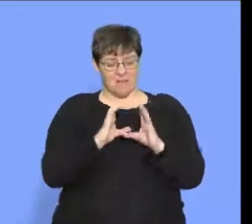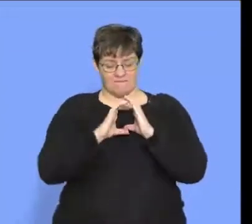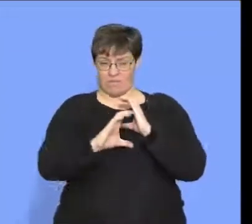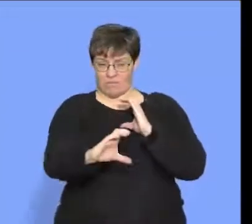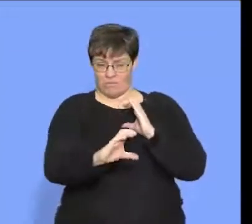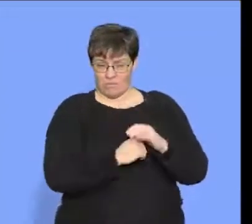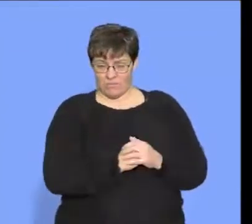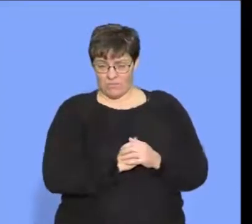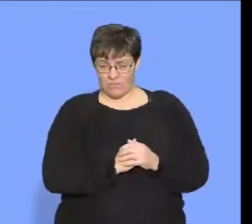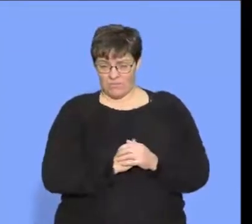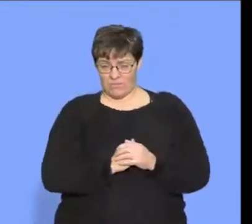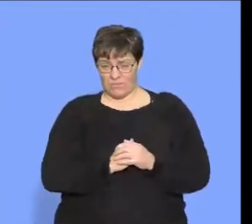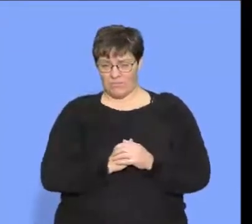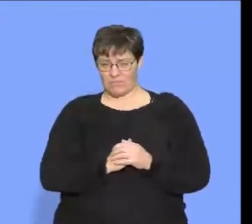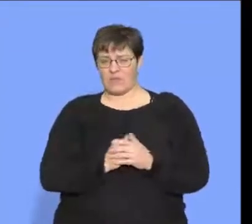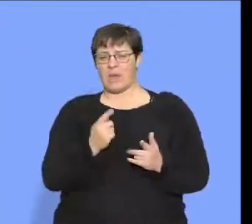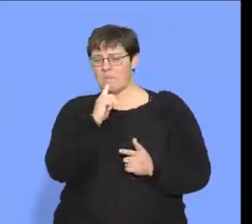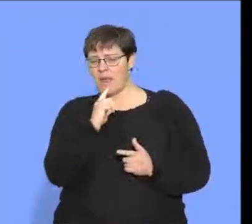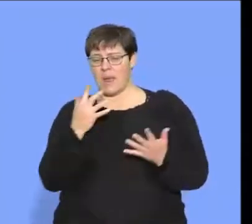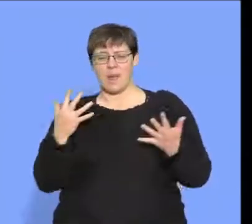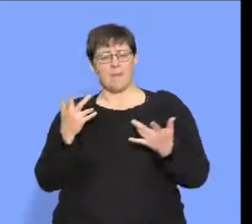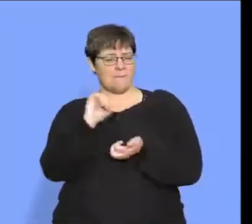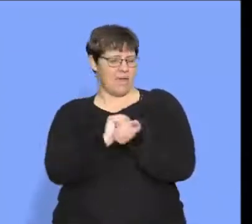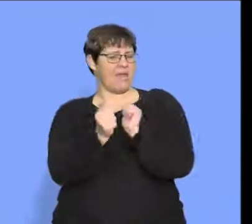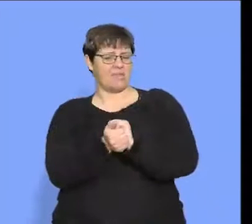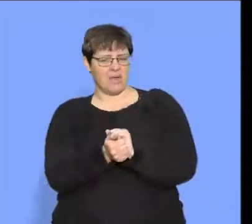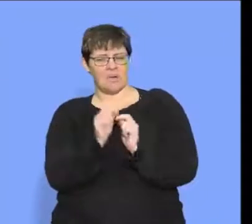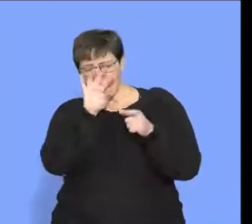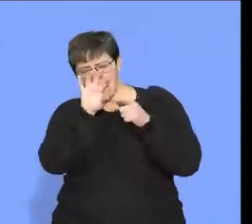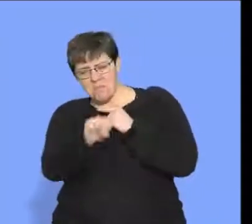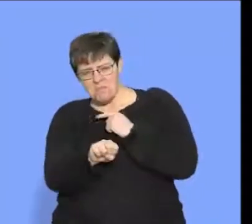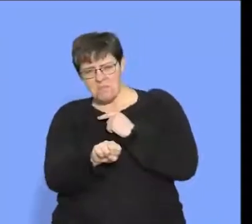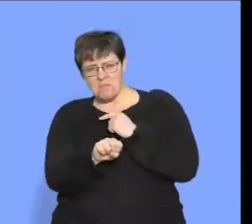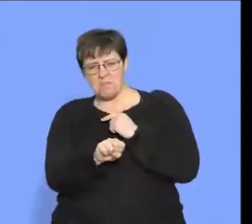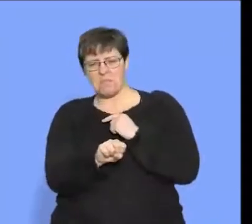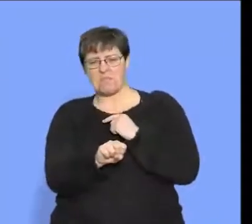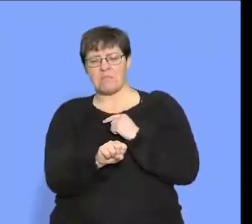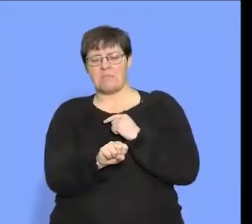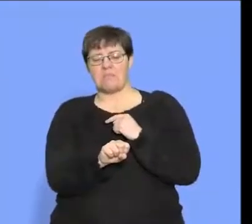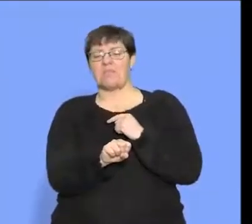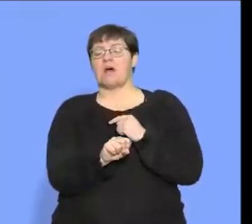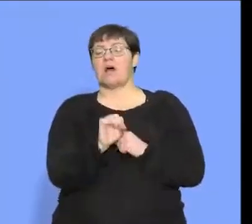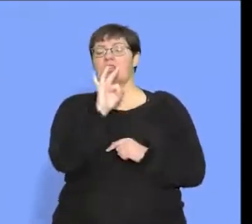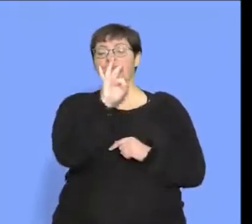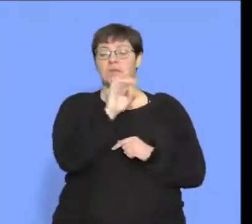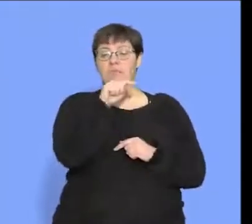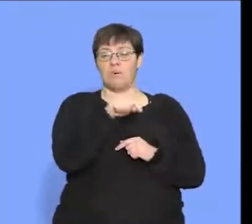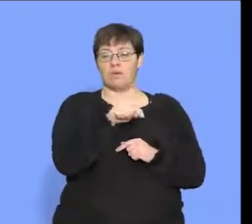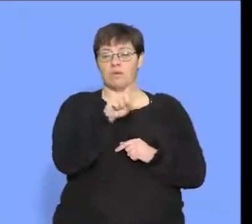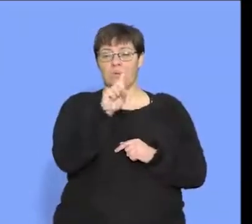vacuum. And with a quick bit of math, I was able to determine that there are